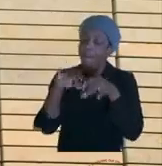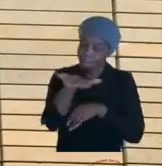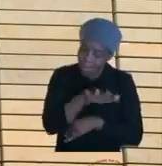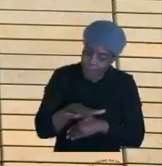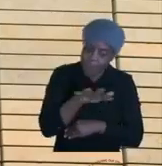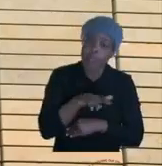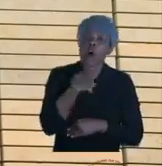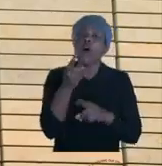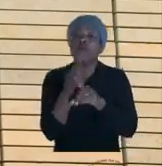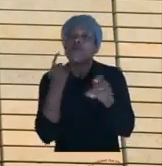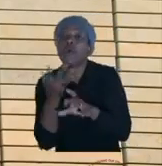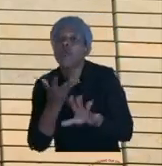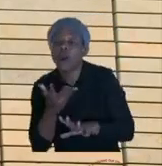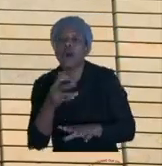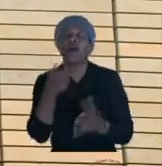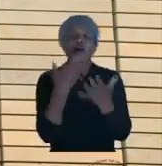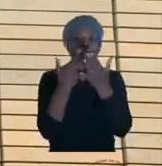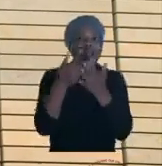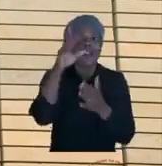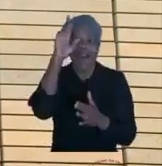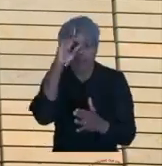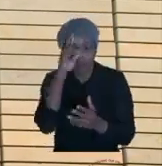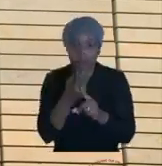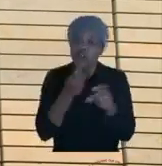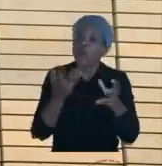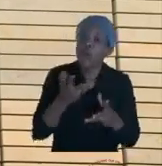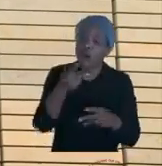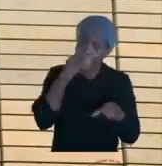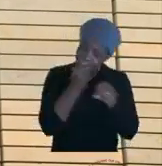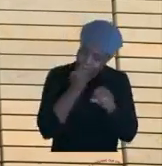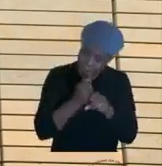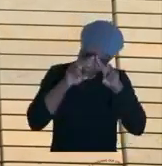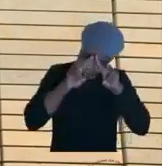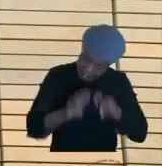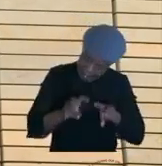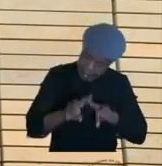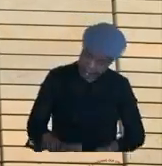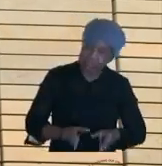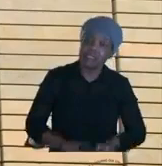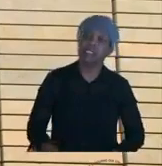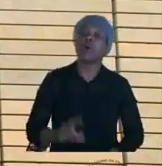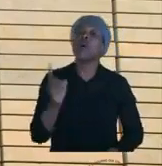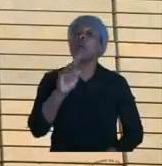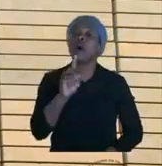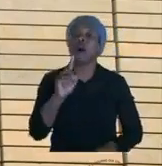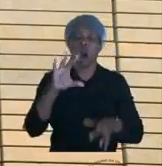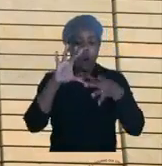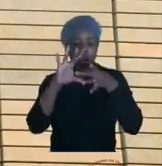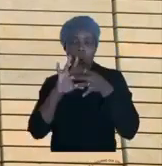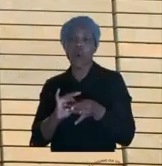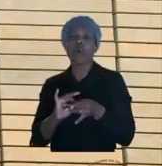come from, you must come back. You must search for it, and you must find it.